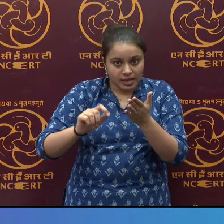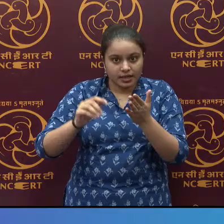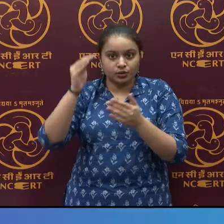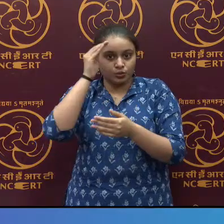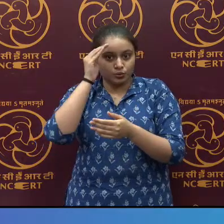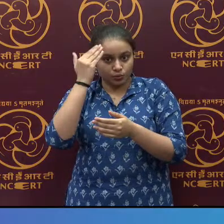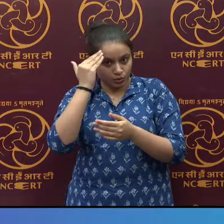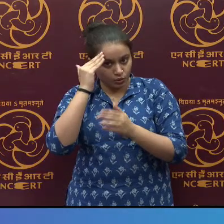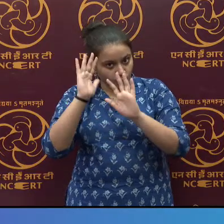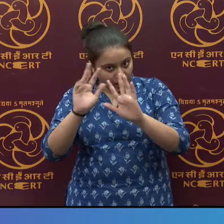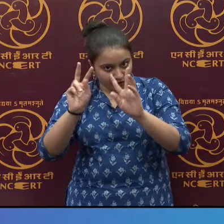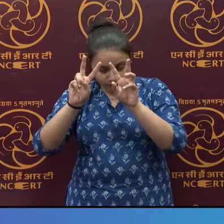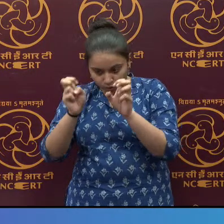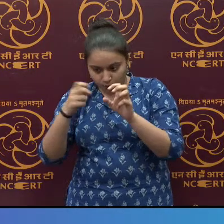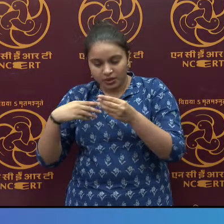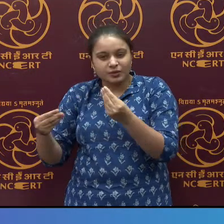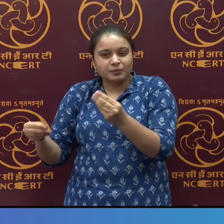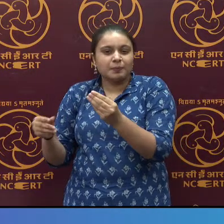know about that topic in